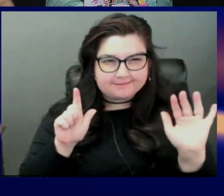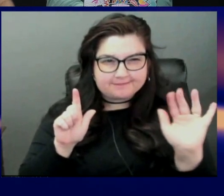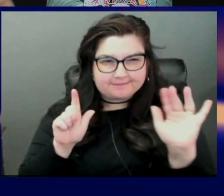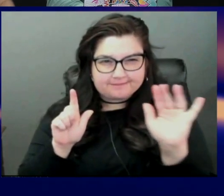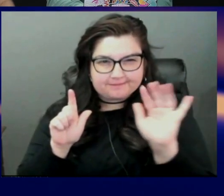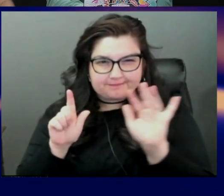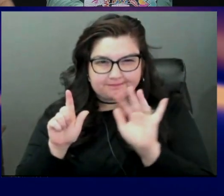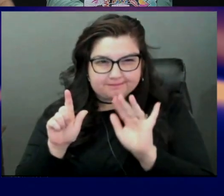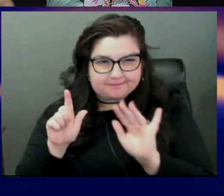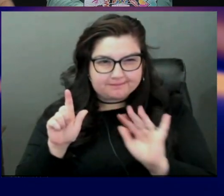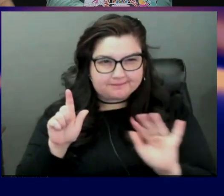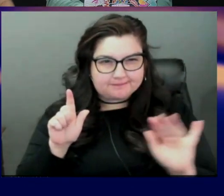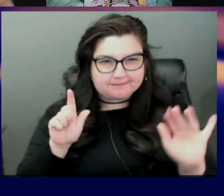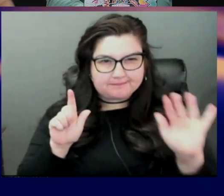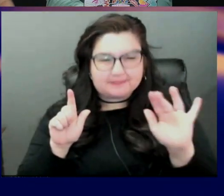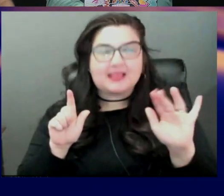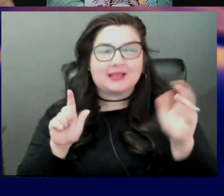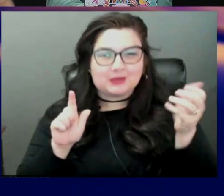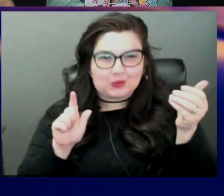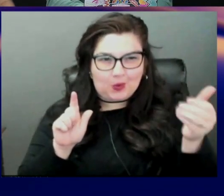let's import